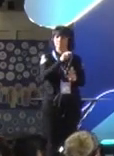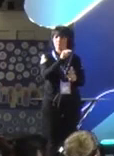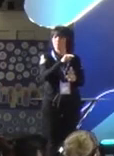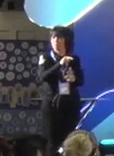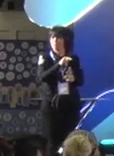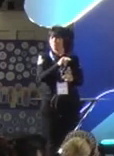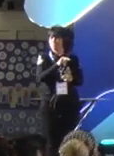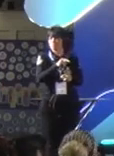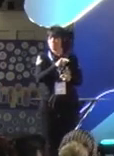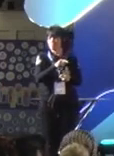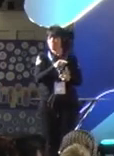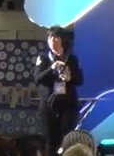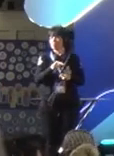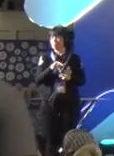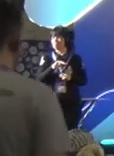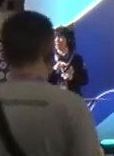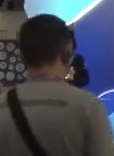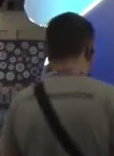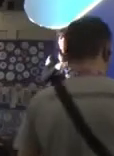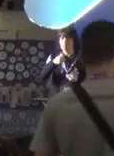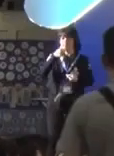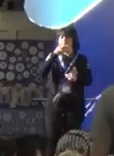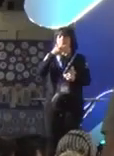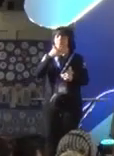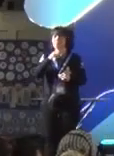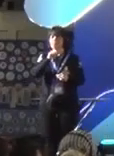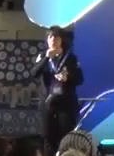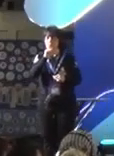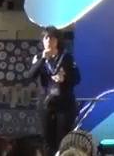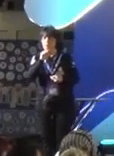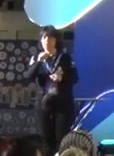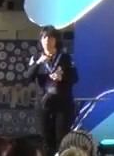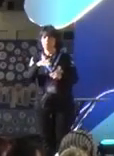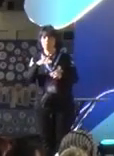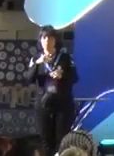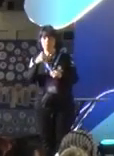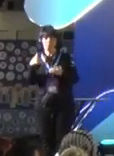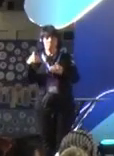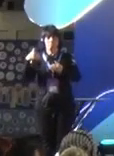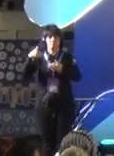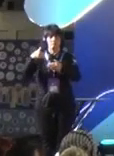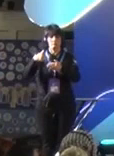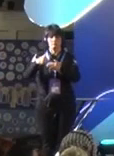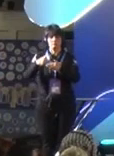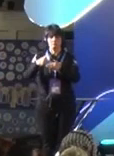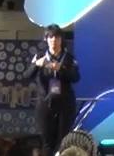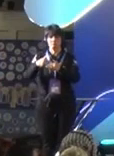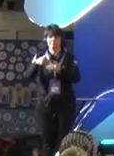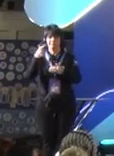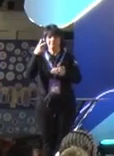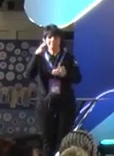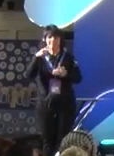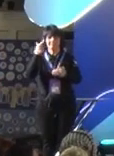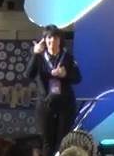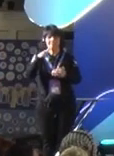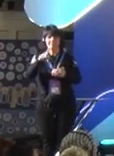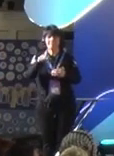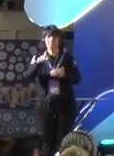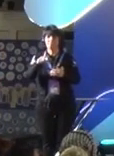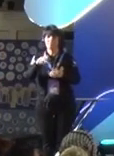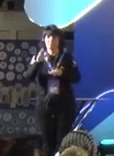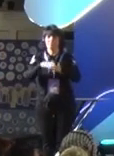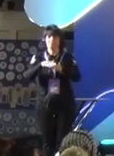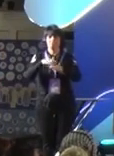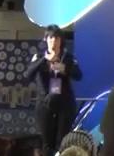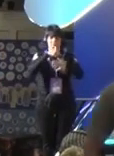your father had lived longer, he would have found the underlying theory of everything? Oh, that is a